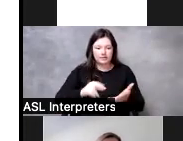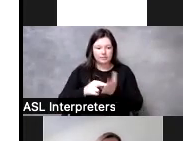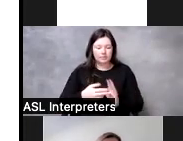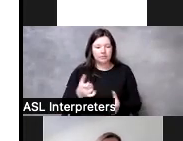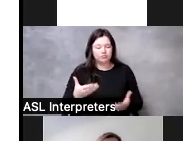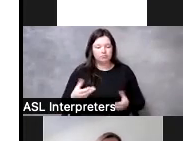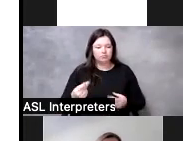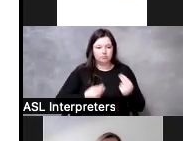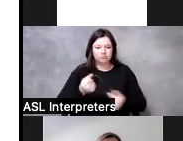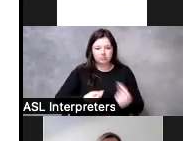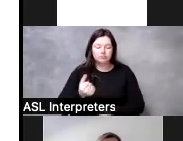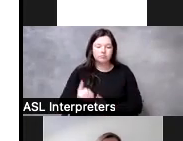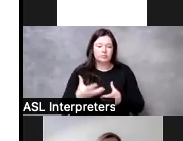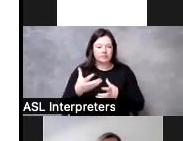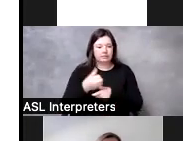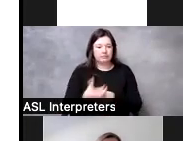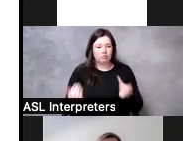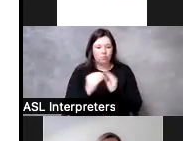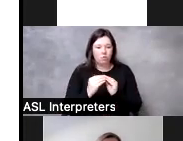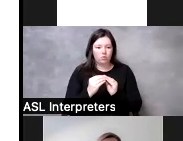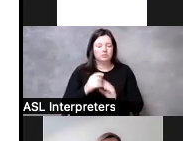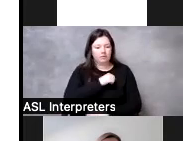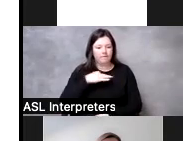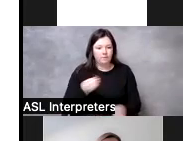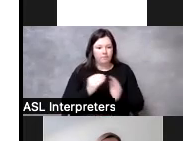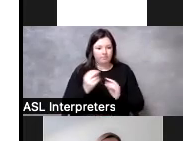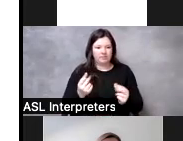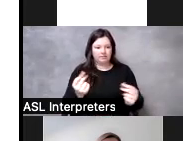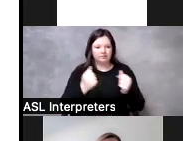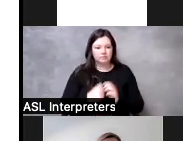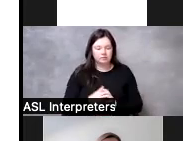quicker. And we have seen some improvement around our